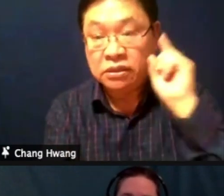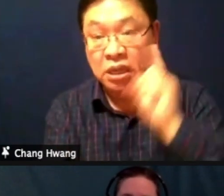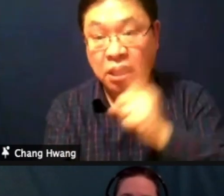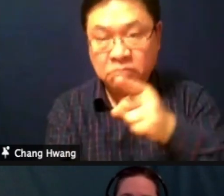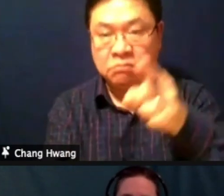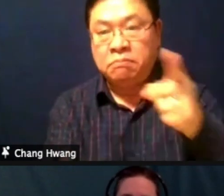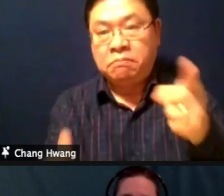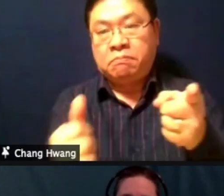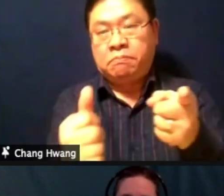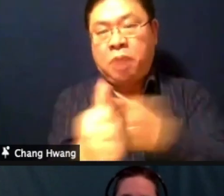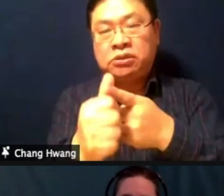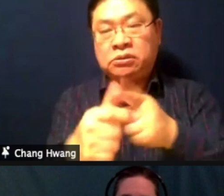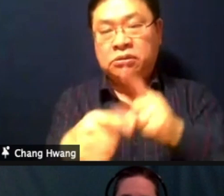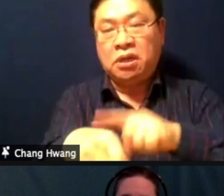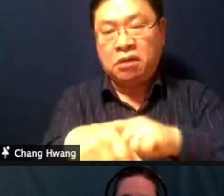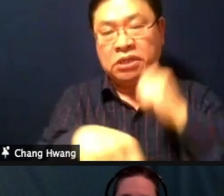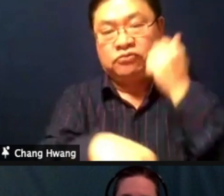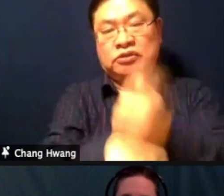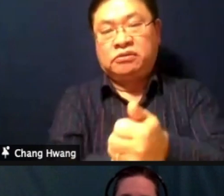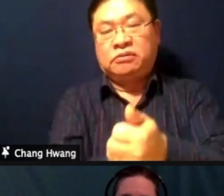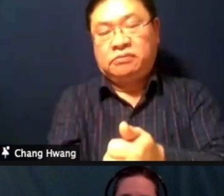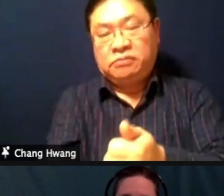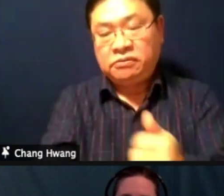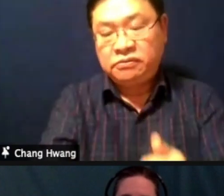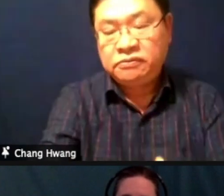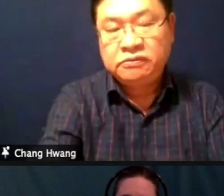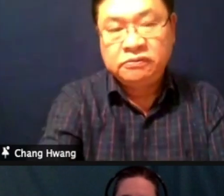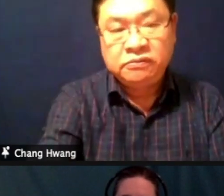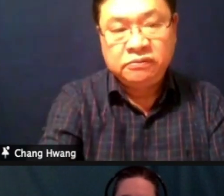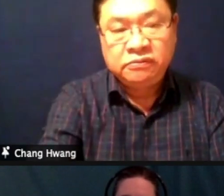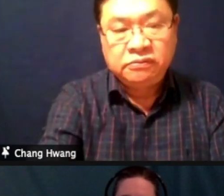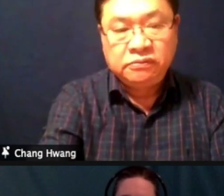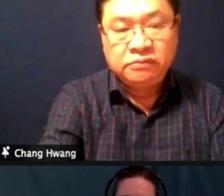So Pyongyang School for the Deaf and Blind is a result of that trip.